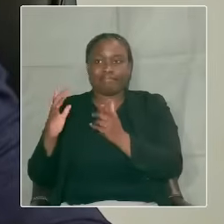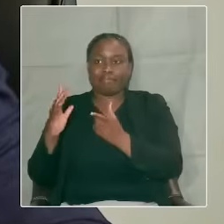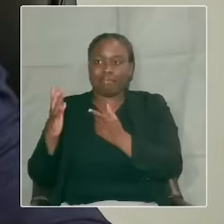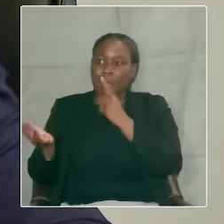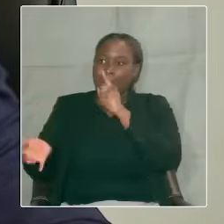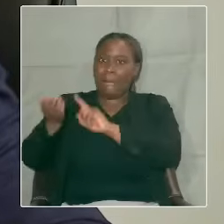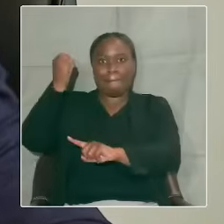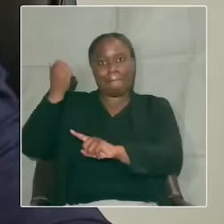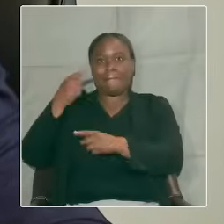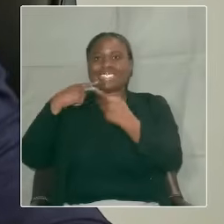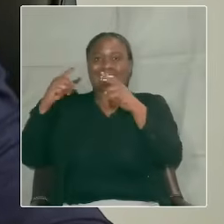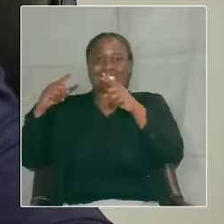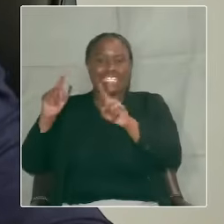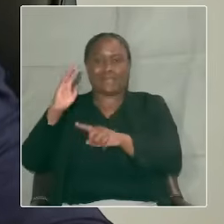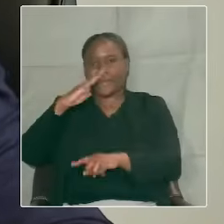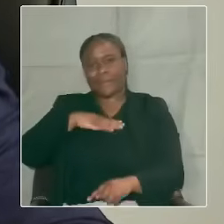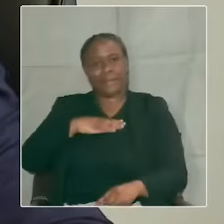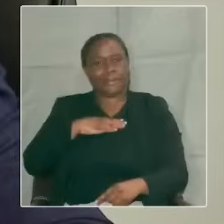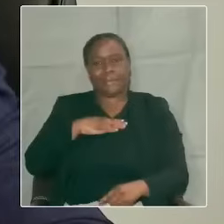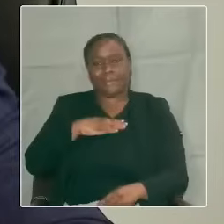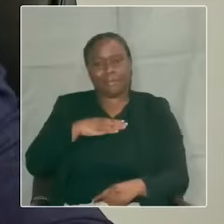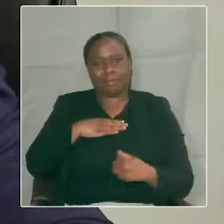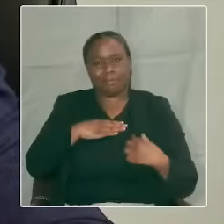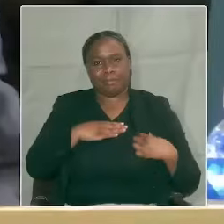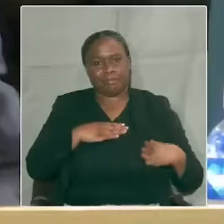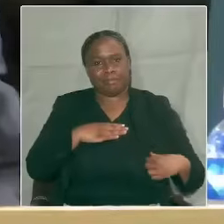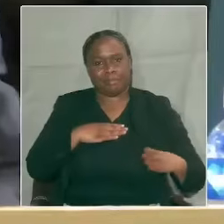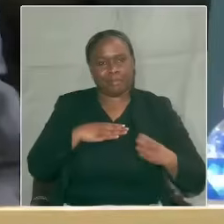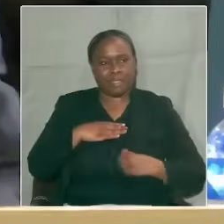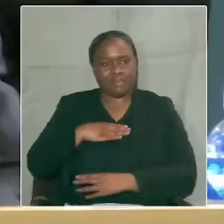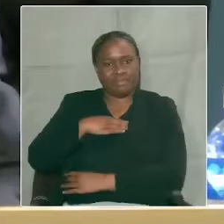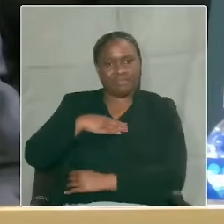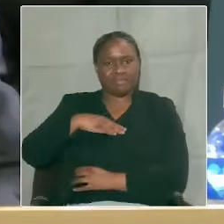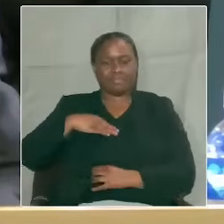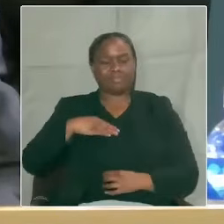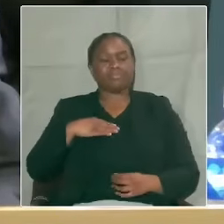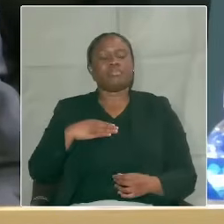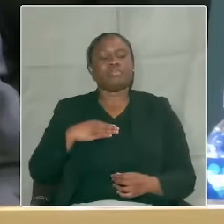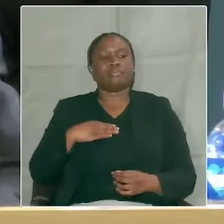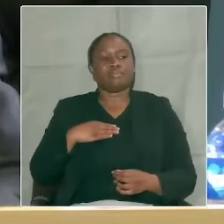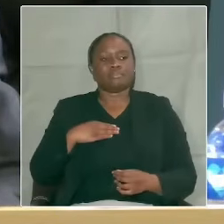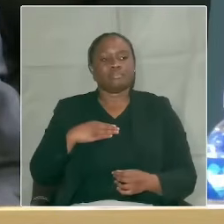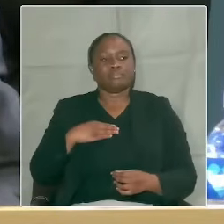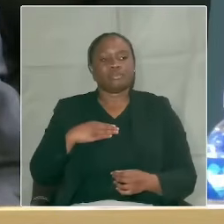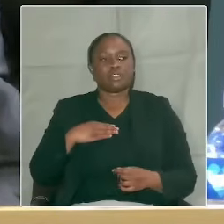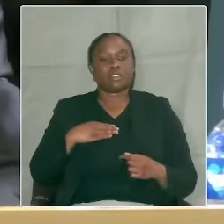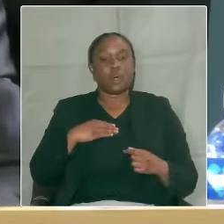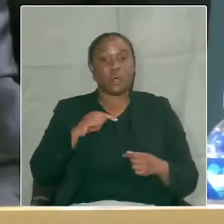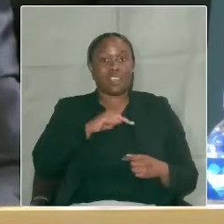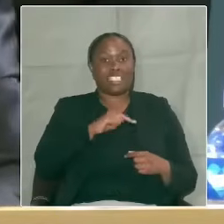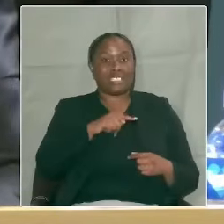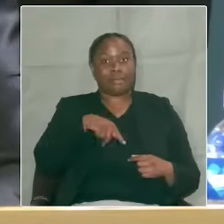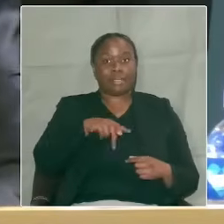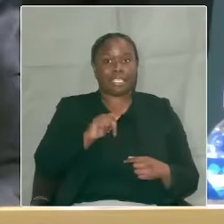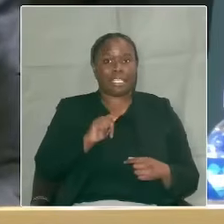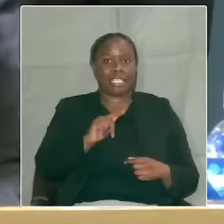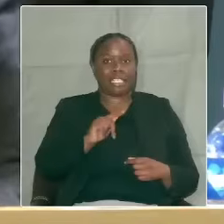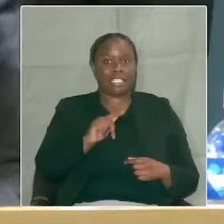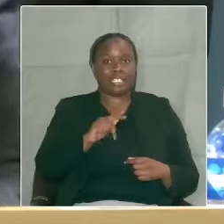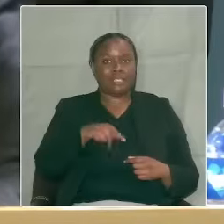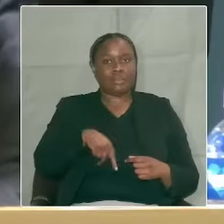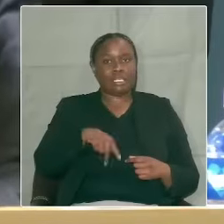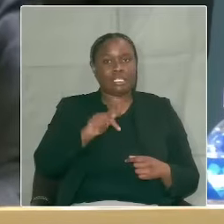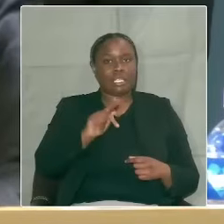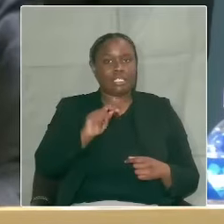of success. And because of this team, one